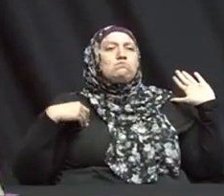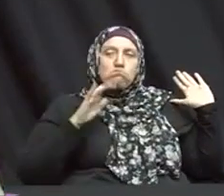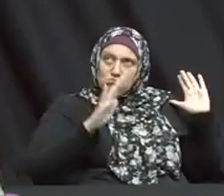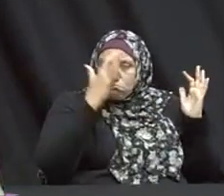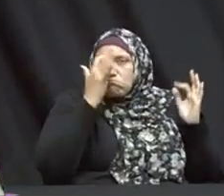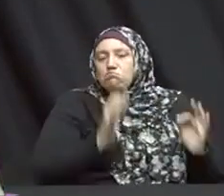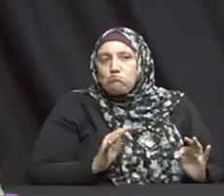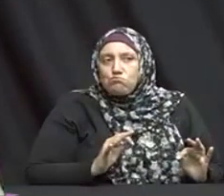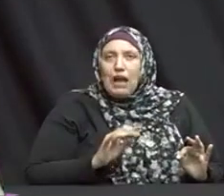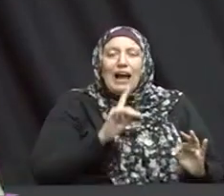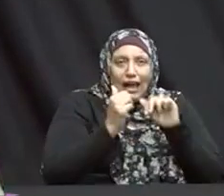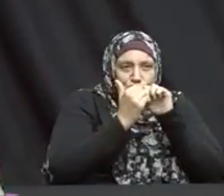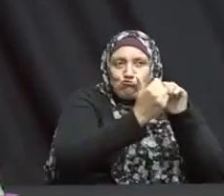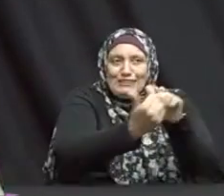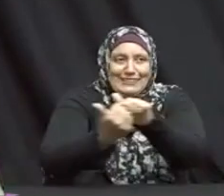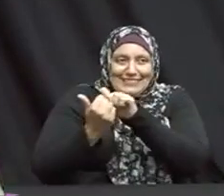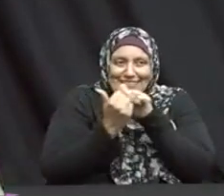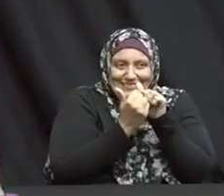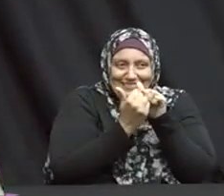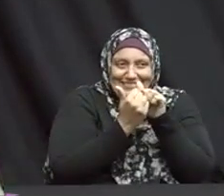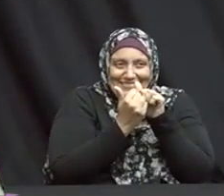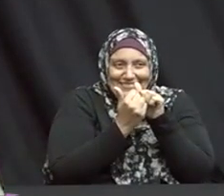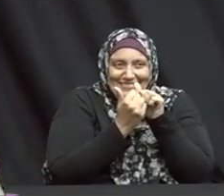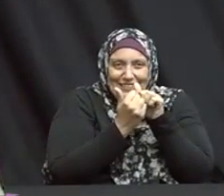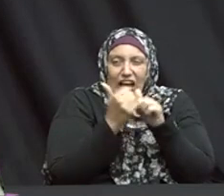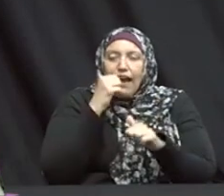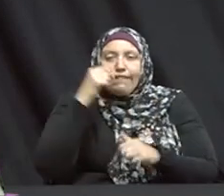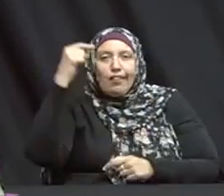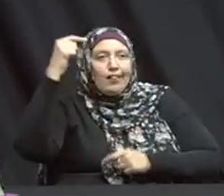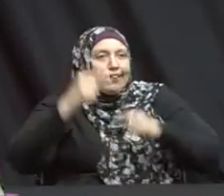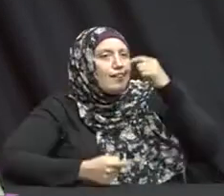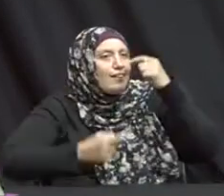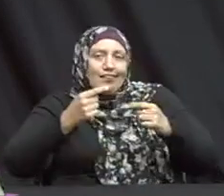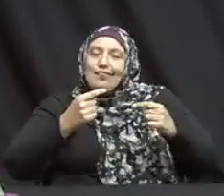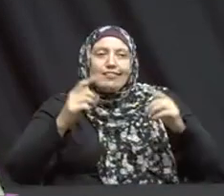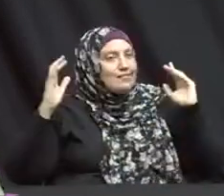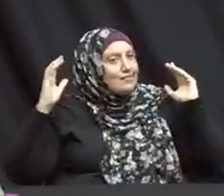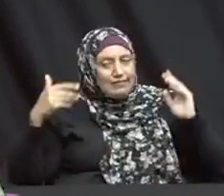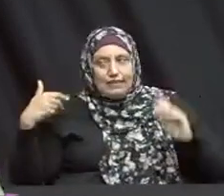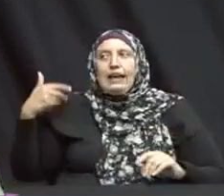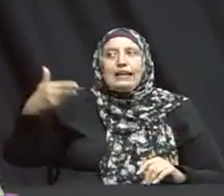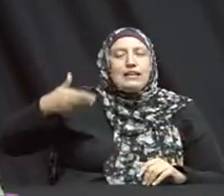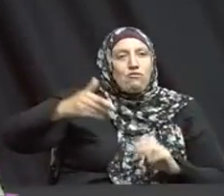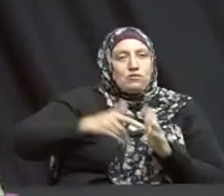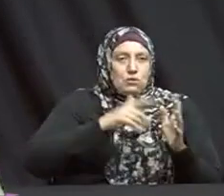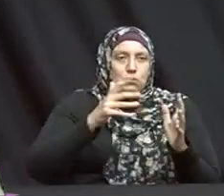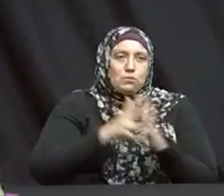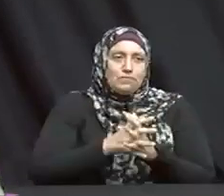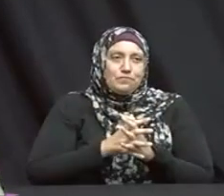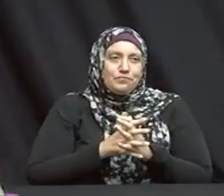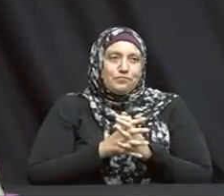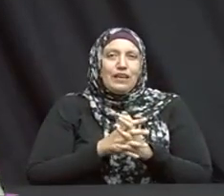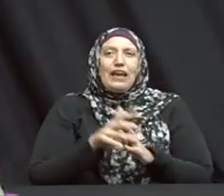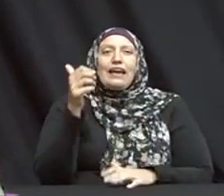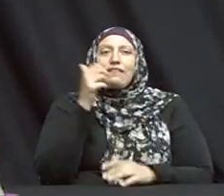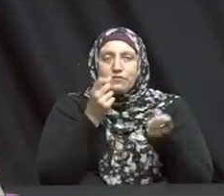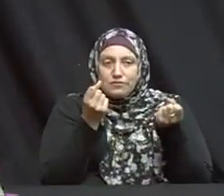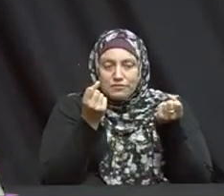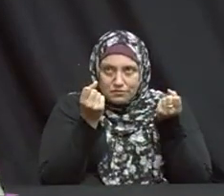Islamically. The law of inheritance comes in force in the absence of agreement. If there is no agreement between the heirs,